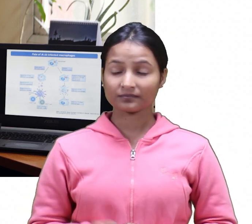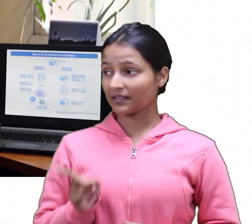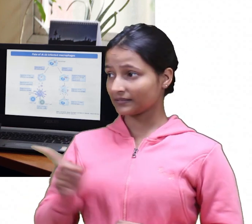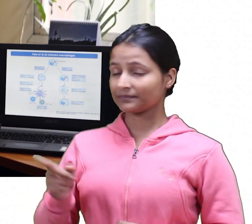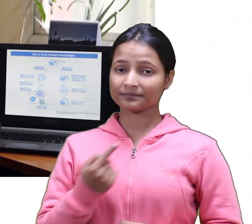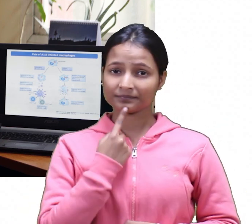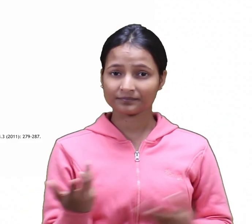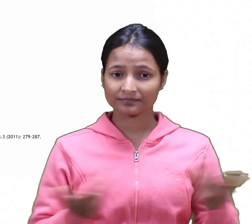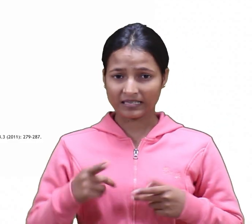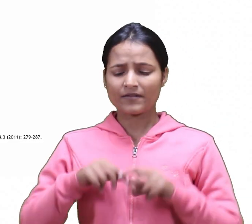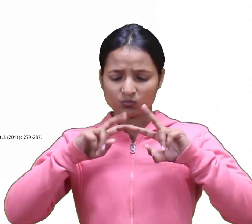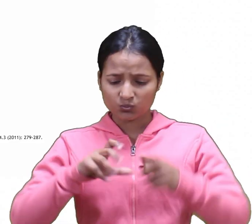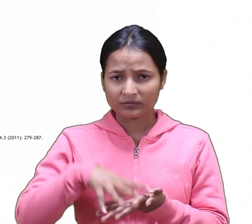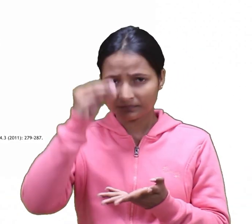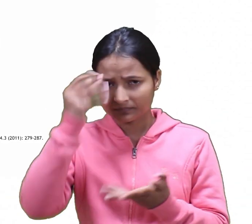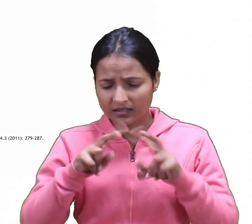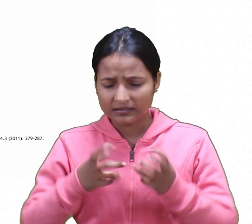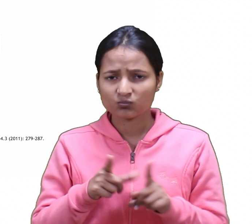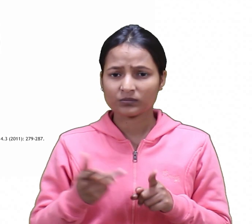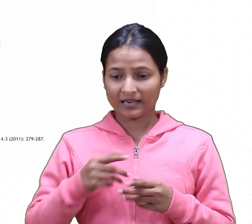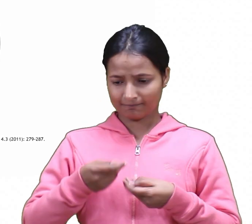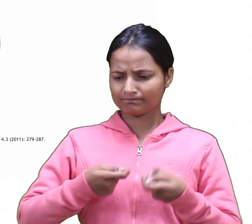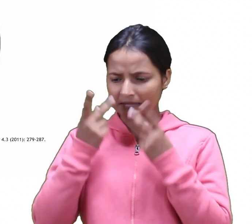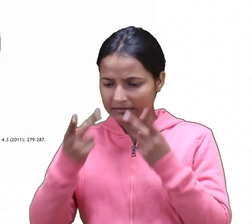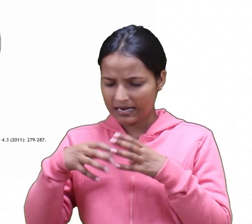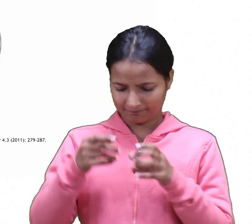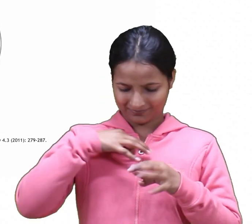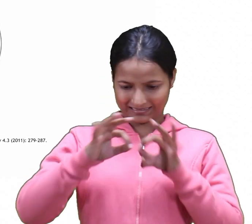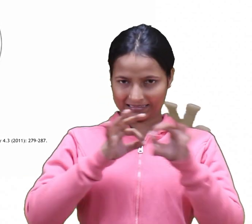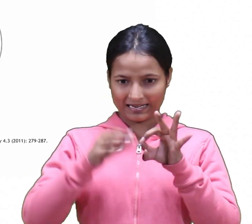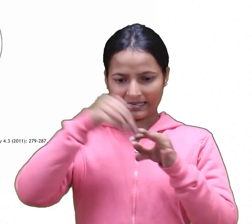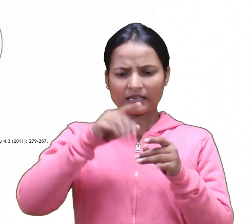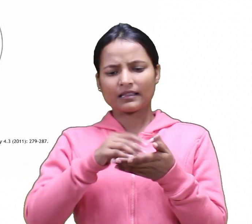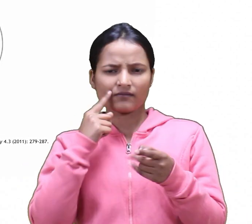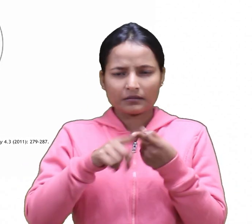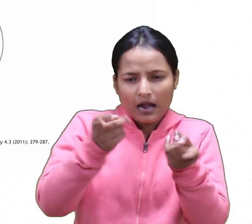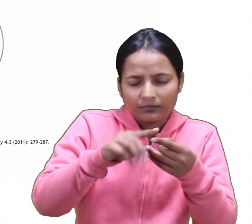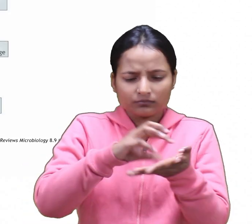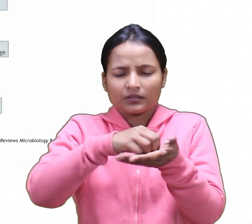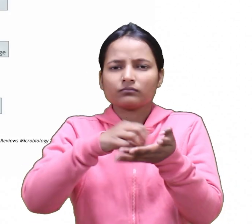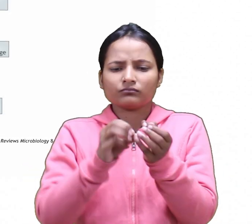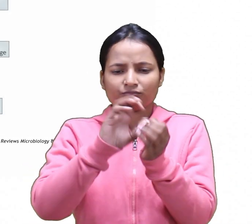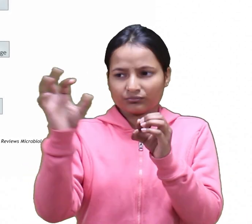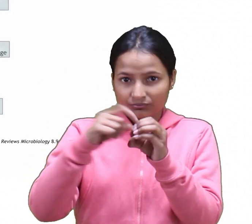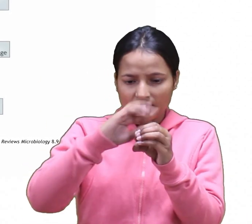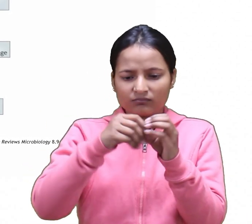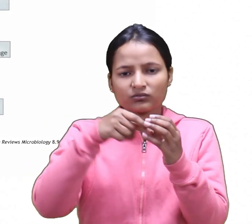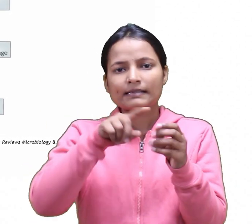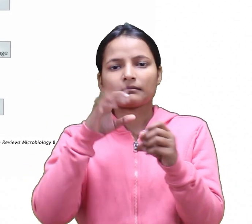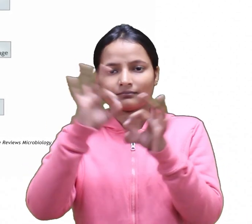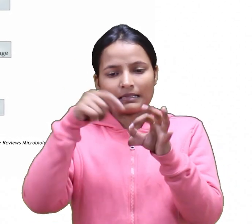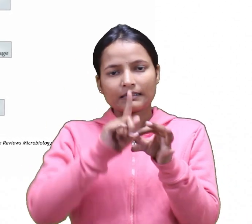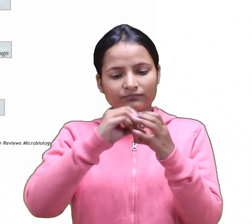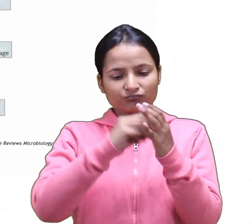called apoptosis. This helps the host to clear out the bacterial burden from its system. As a strategy to escape the host immune system,